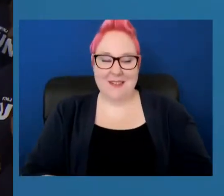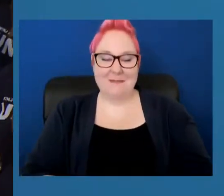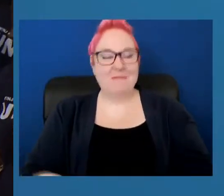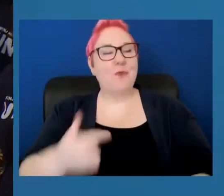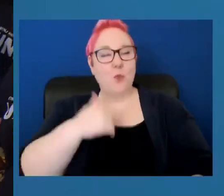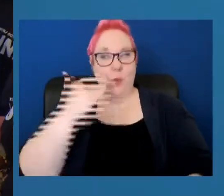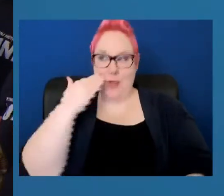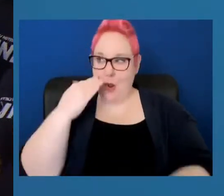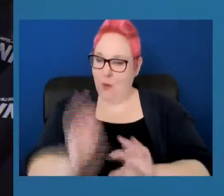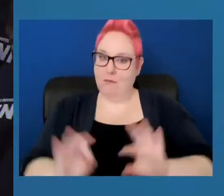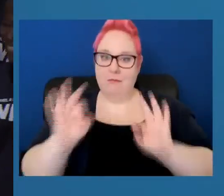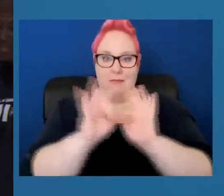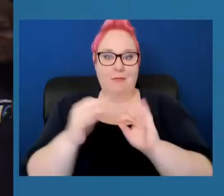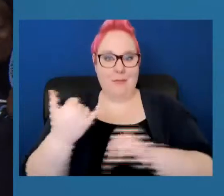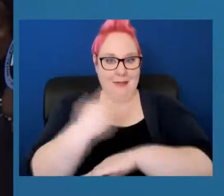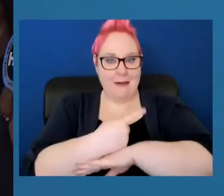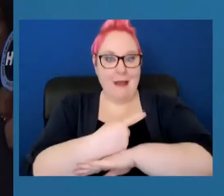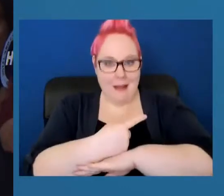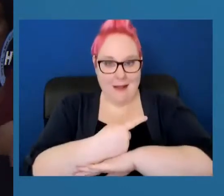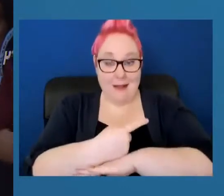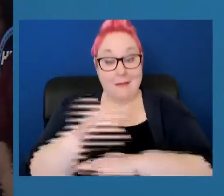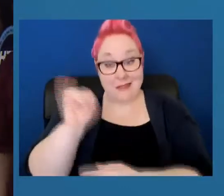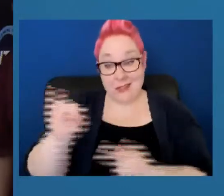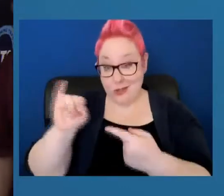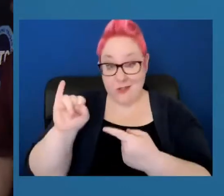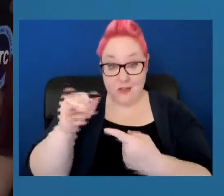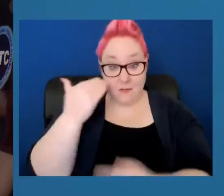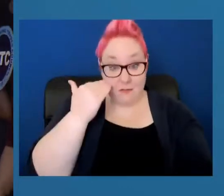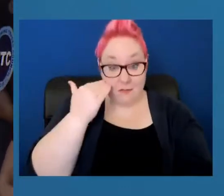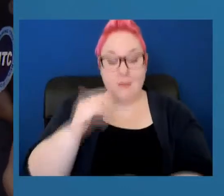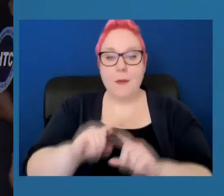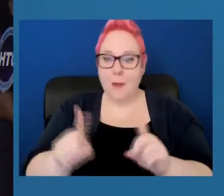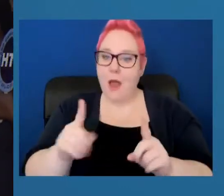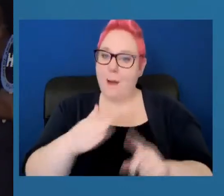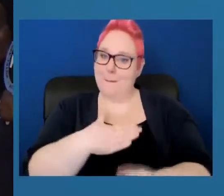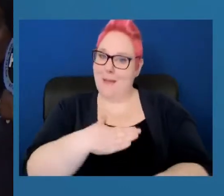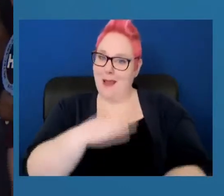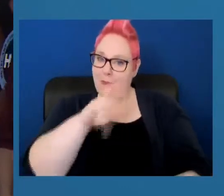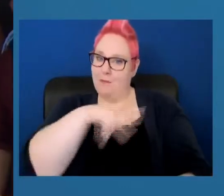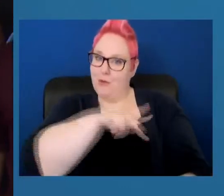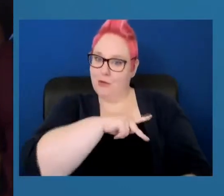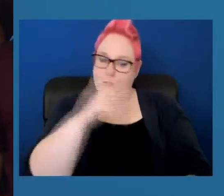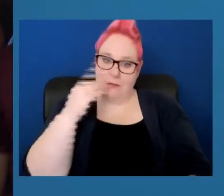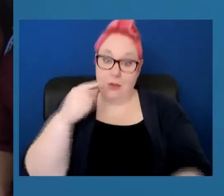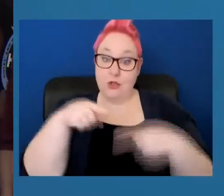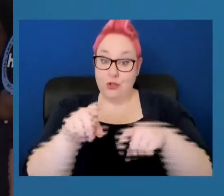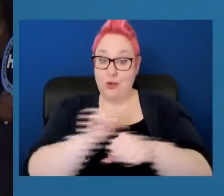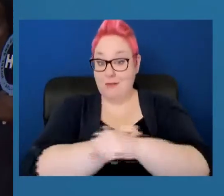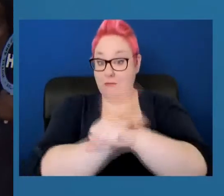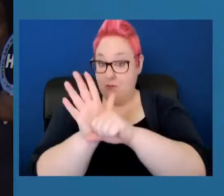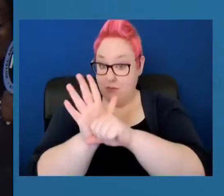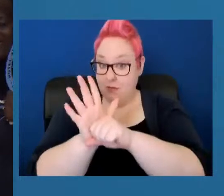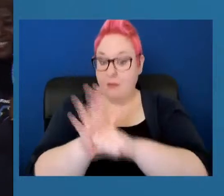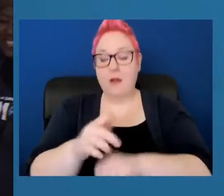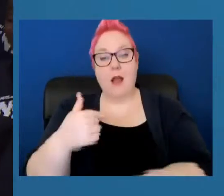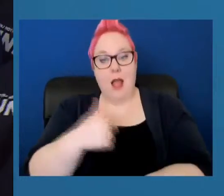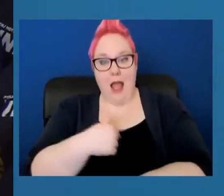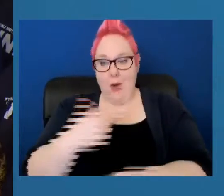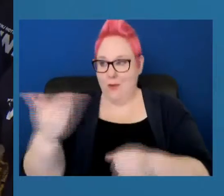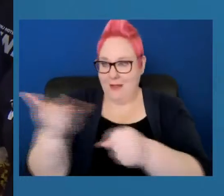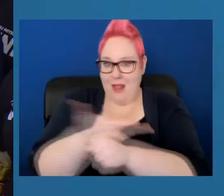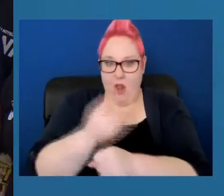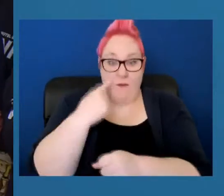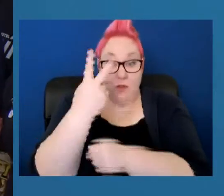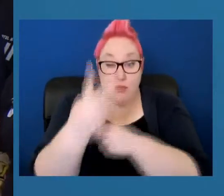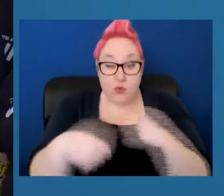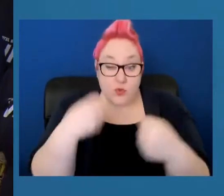important it is today, insurance. But I want to talk a little bit about my personal life during the pandemic. I was laid off and spent almost 2 years